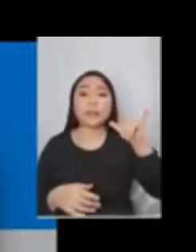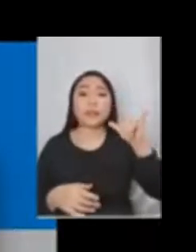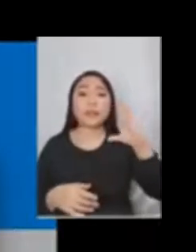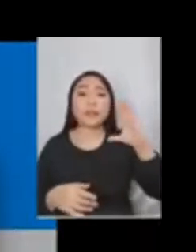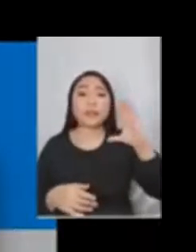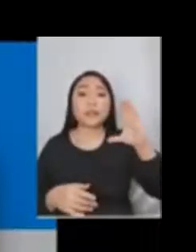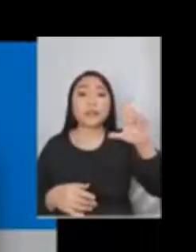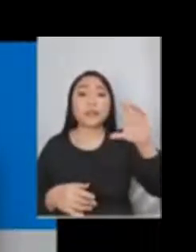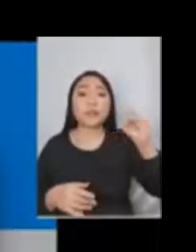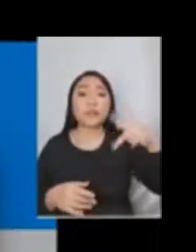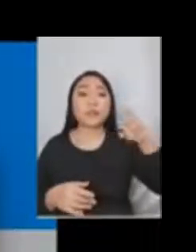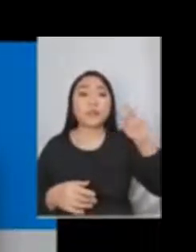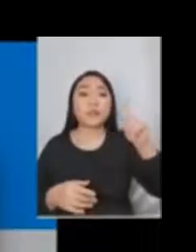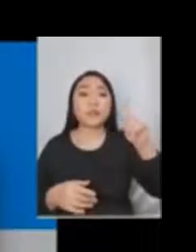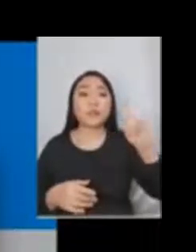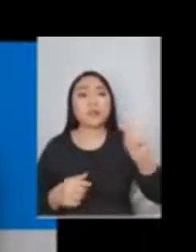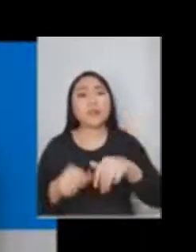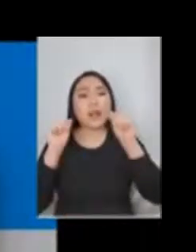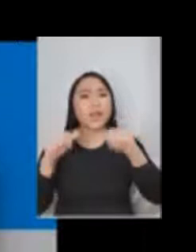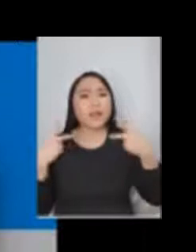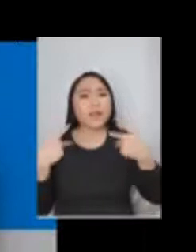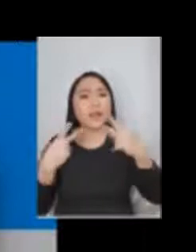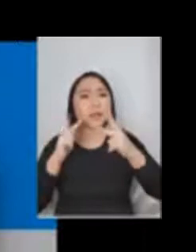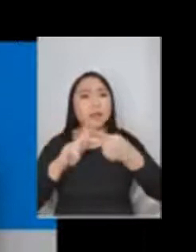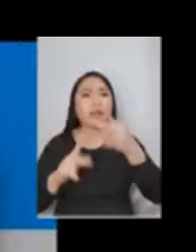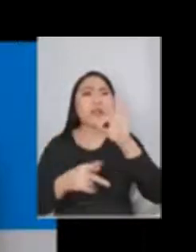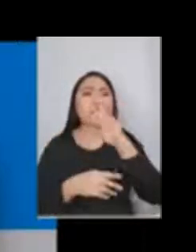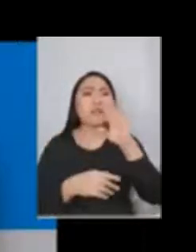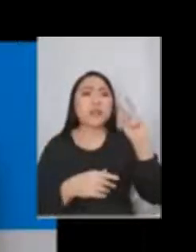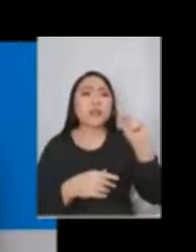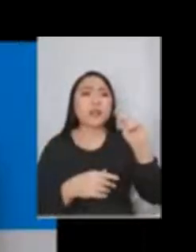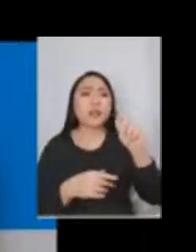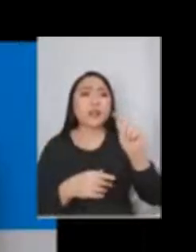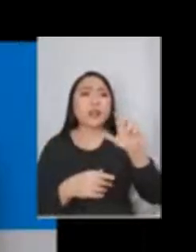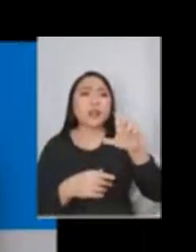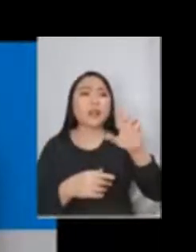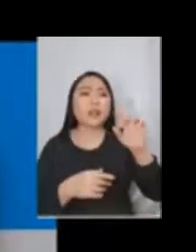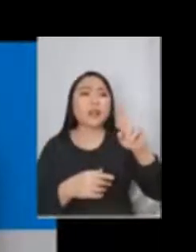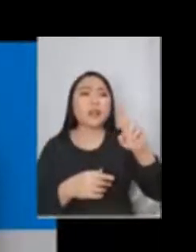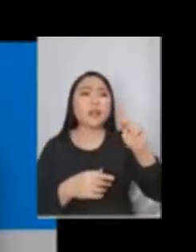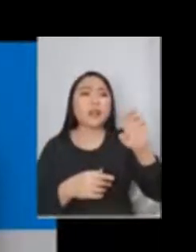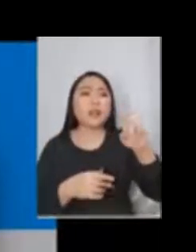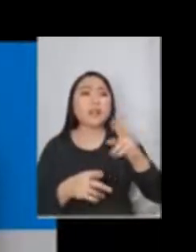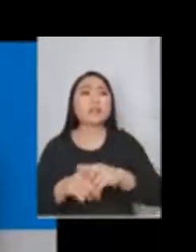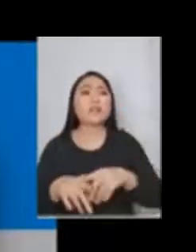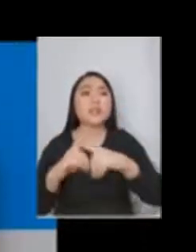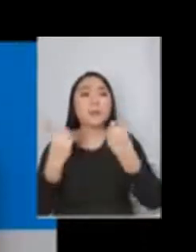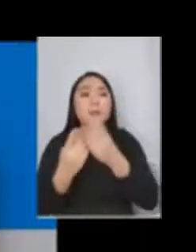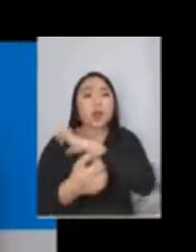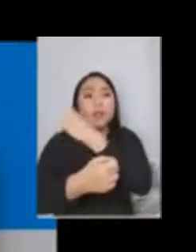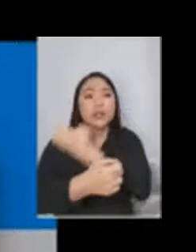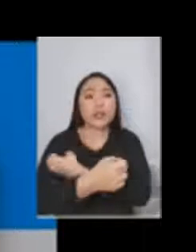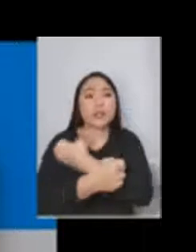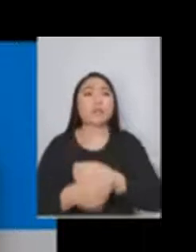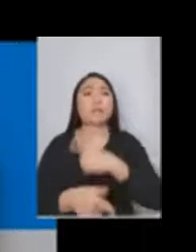ng K-12 materials natin. This is in line with our DepEd K-12 curriculum. Yan. For grade